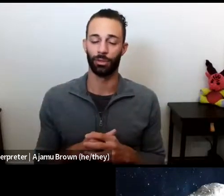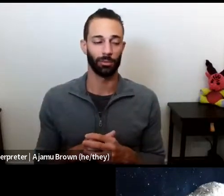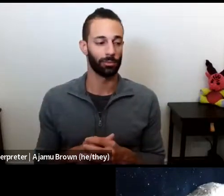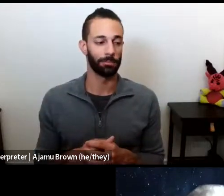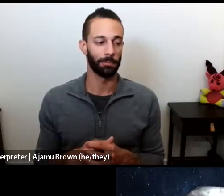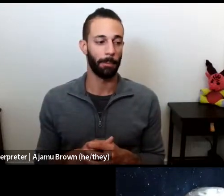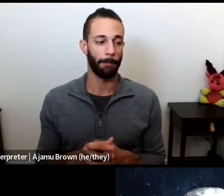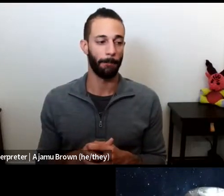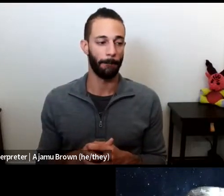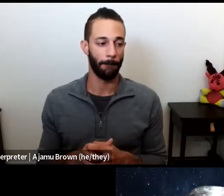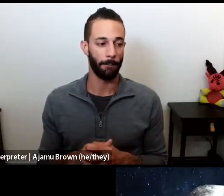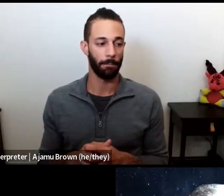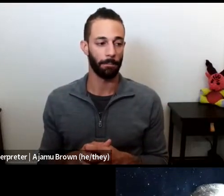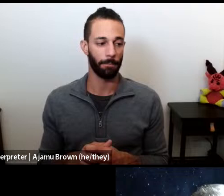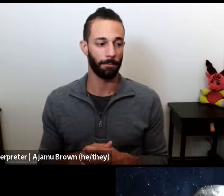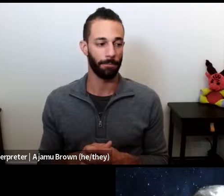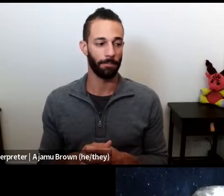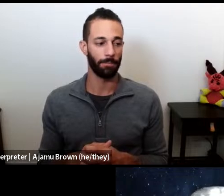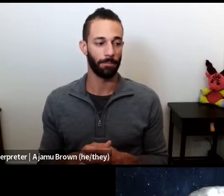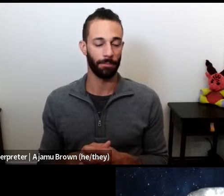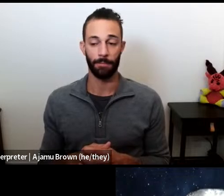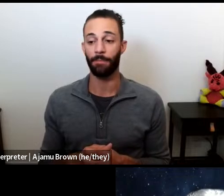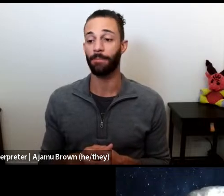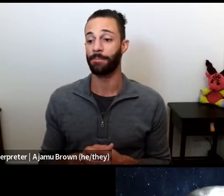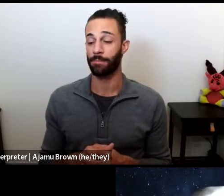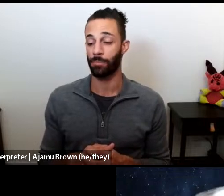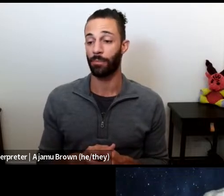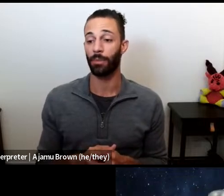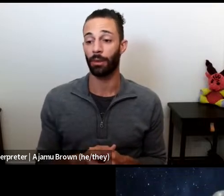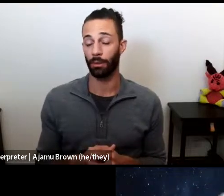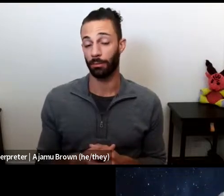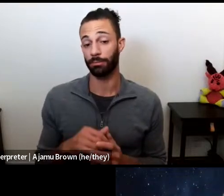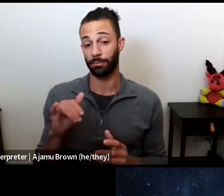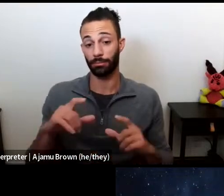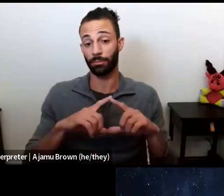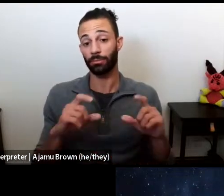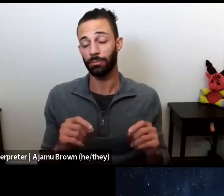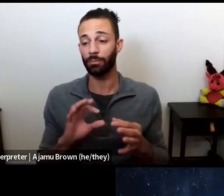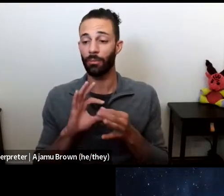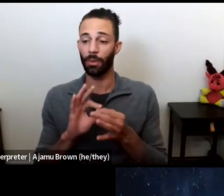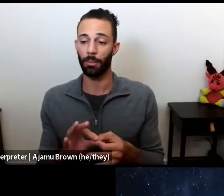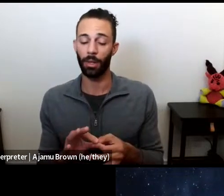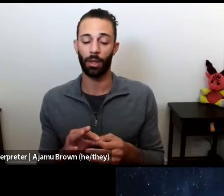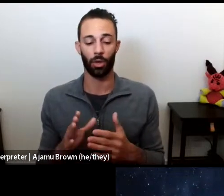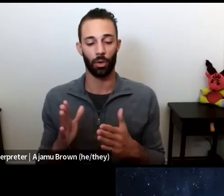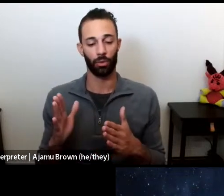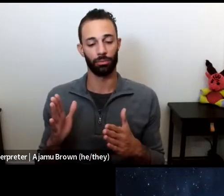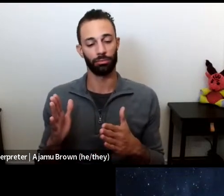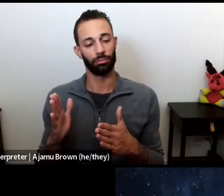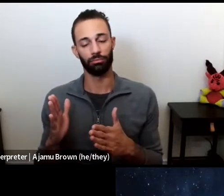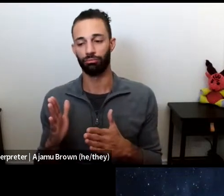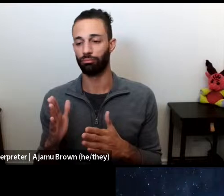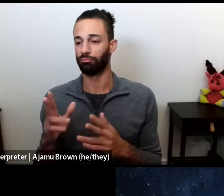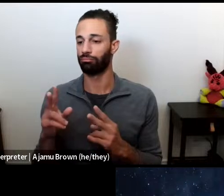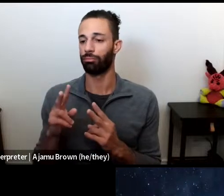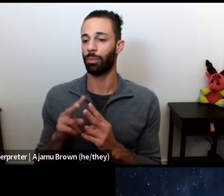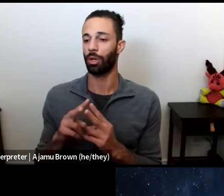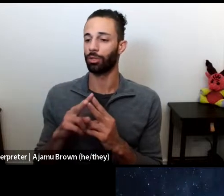So this is also a card that's about partnership. It's if you happen to be in,